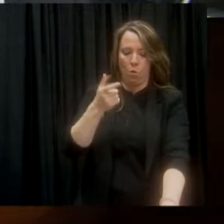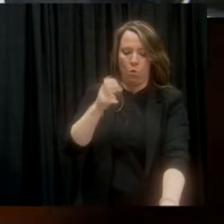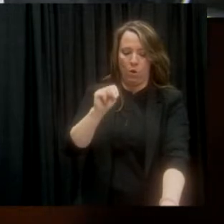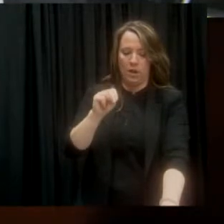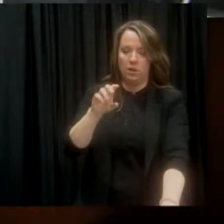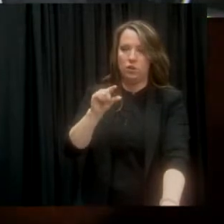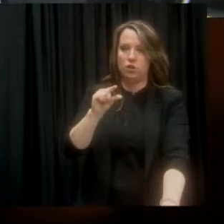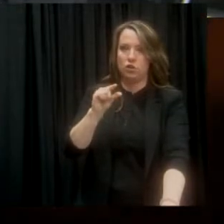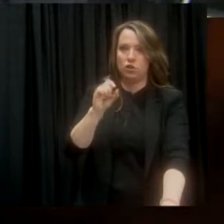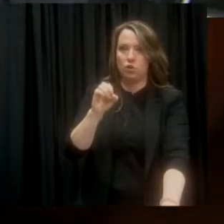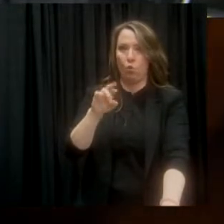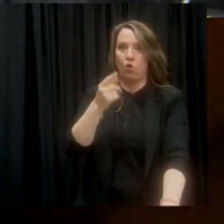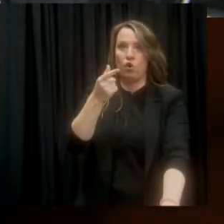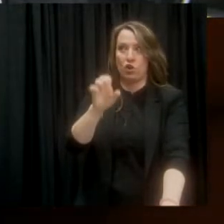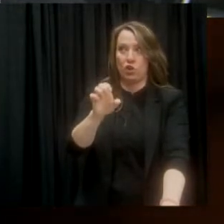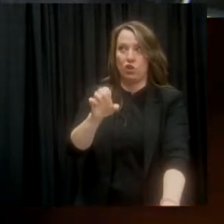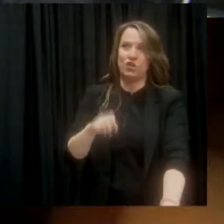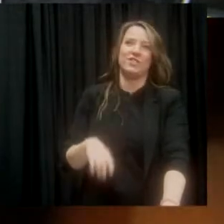Logan George.